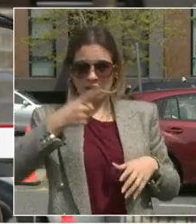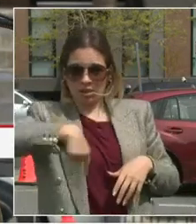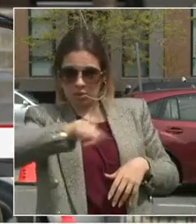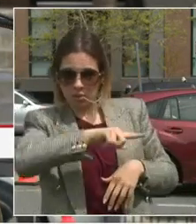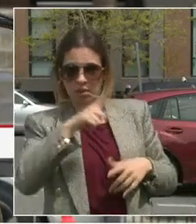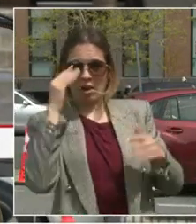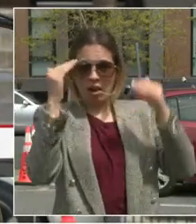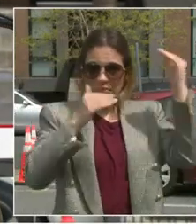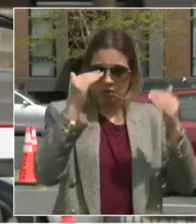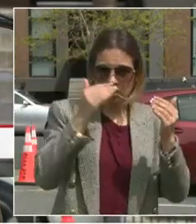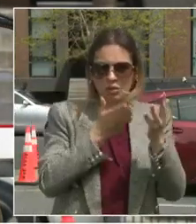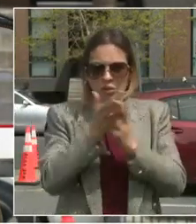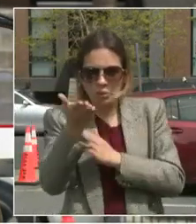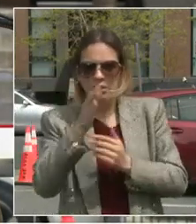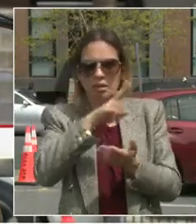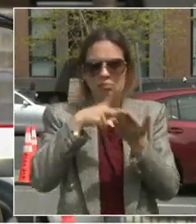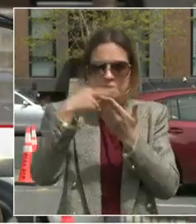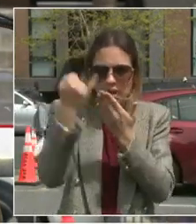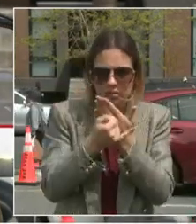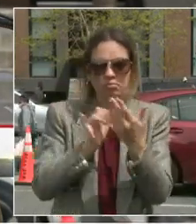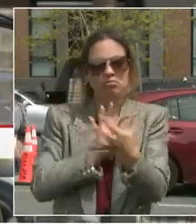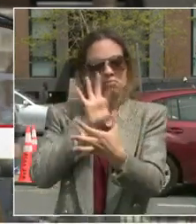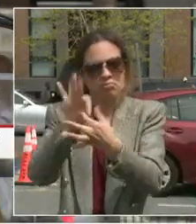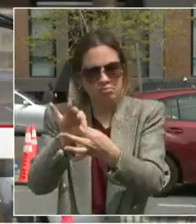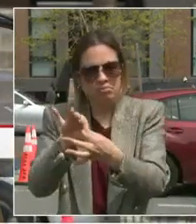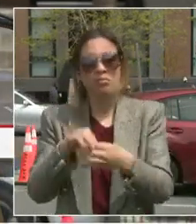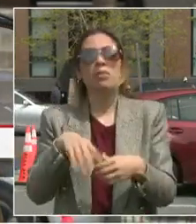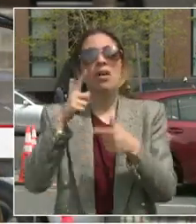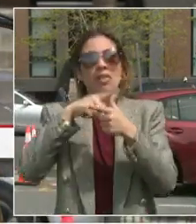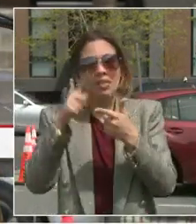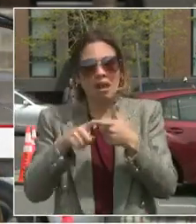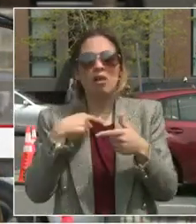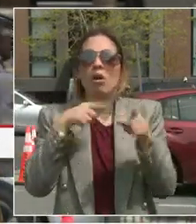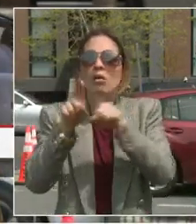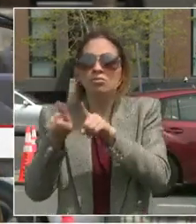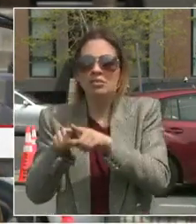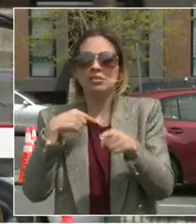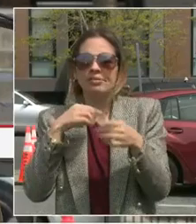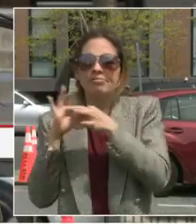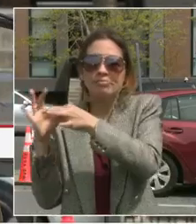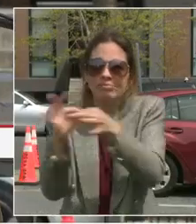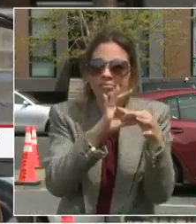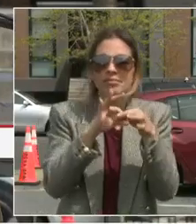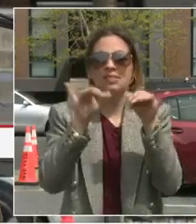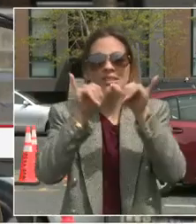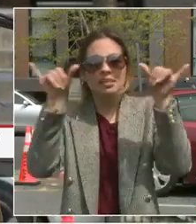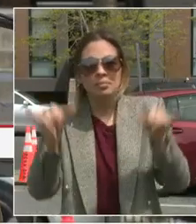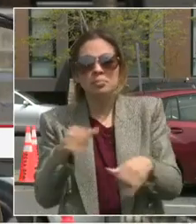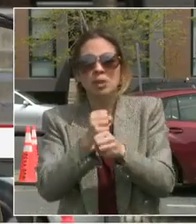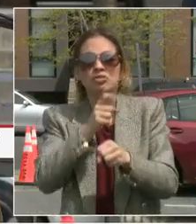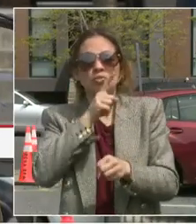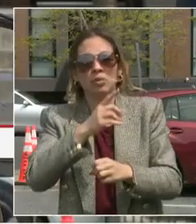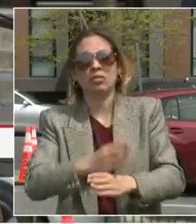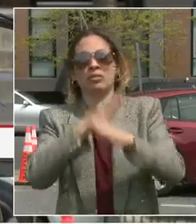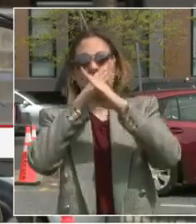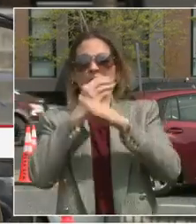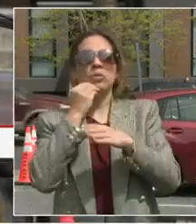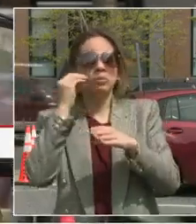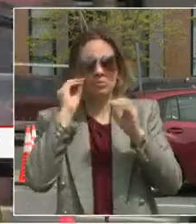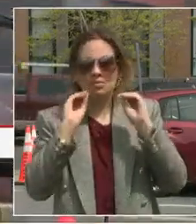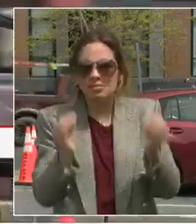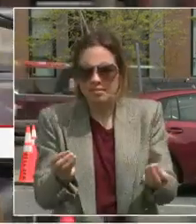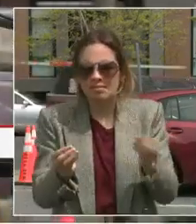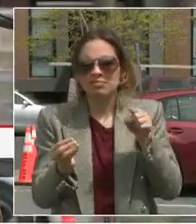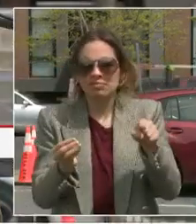Reconnect program, and coordinating assessments across the system to ensure that we are preventing homelessness and shortening stays